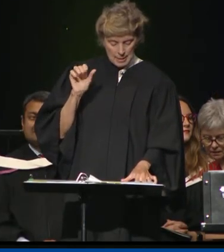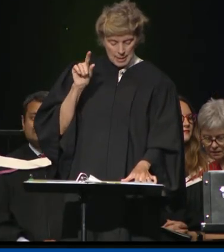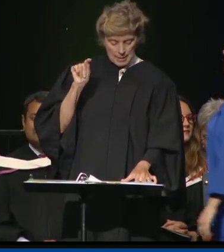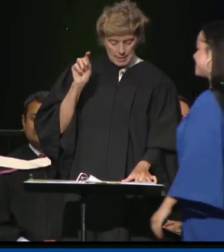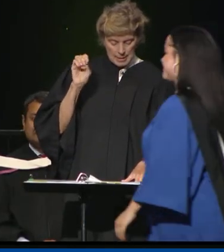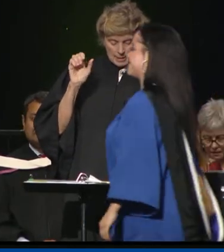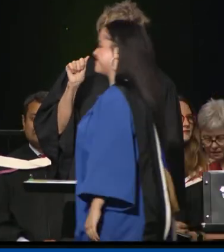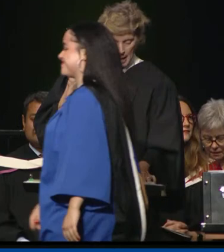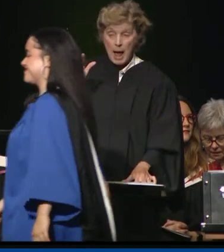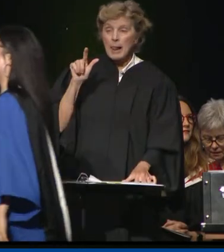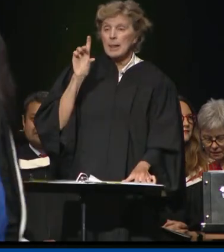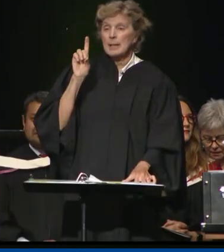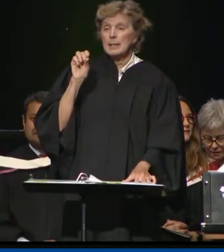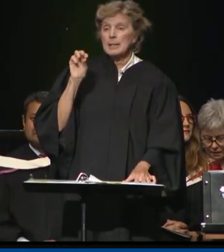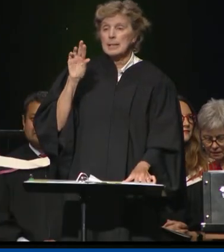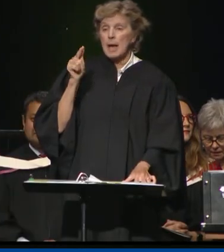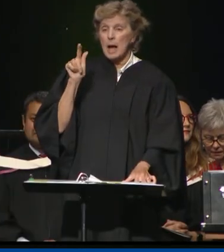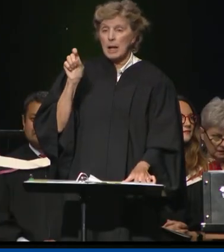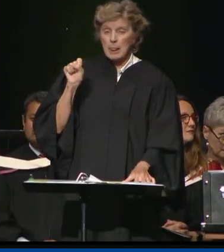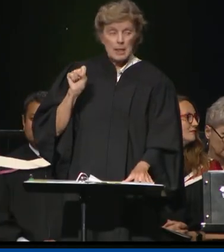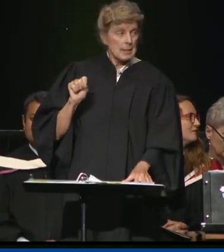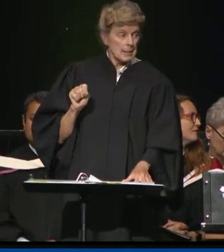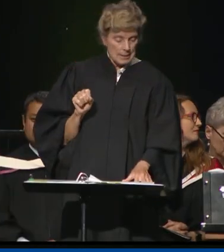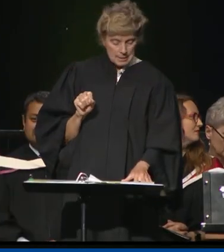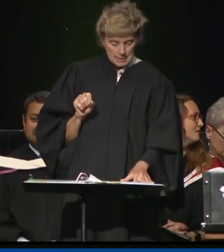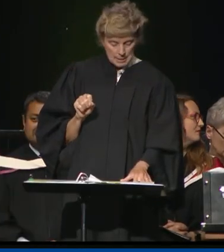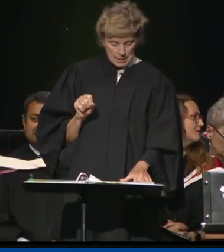Tial Douglas.